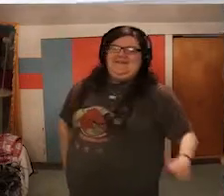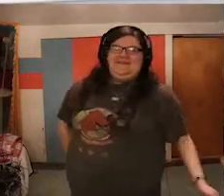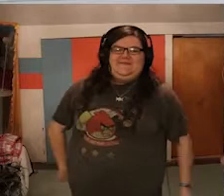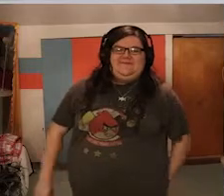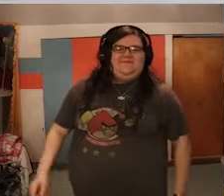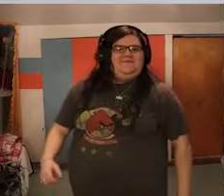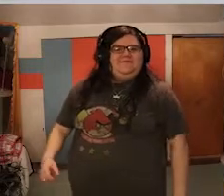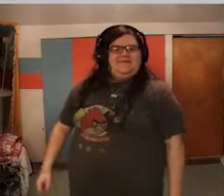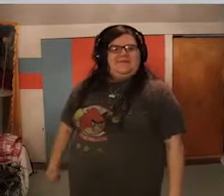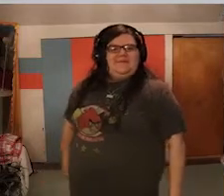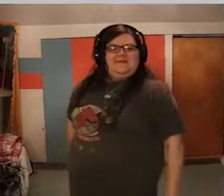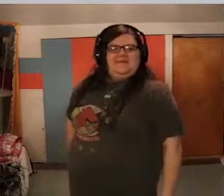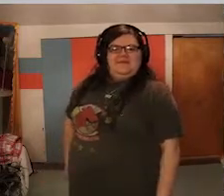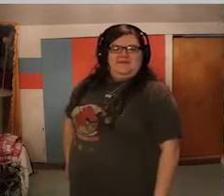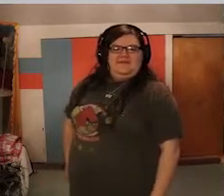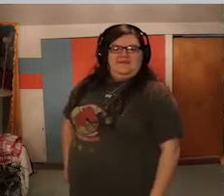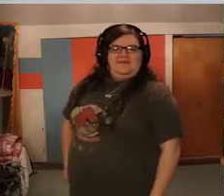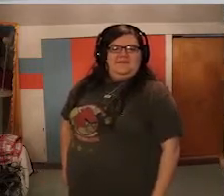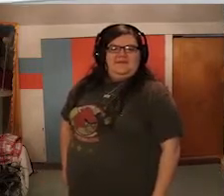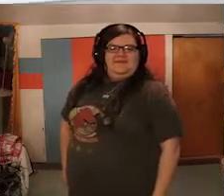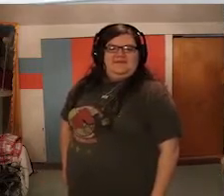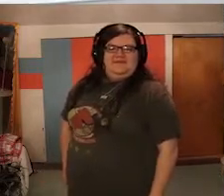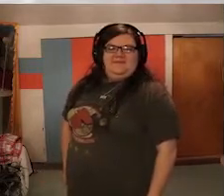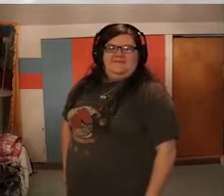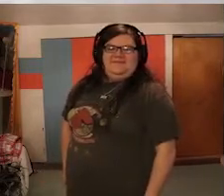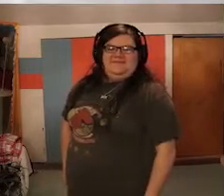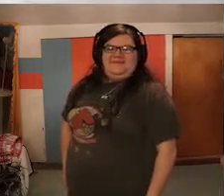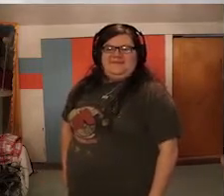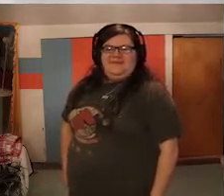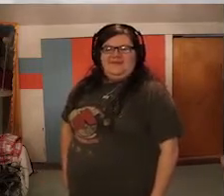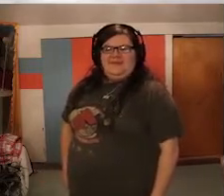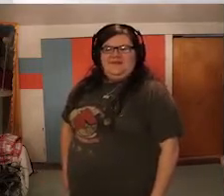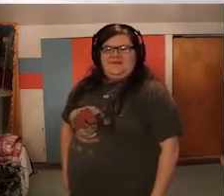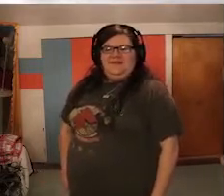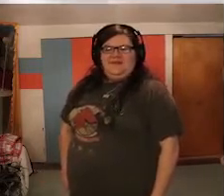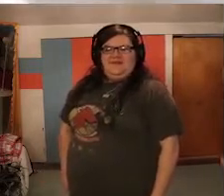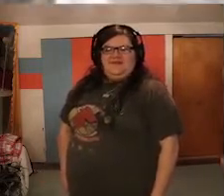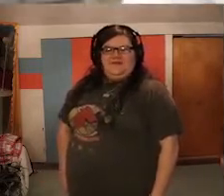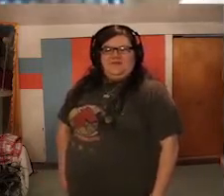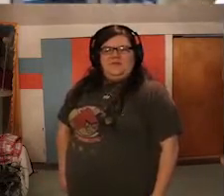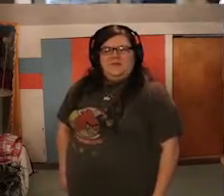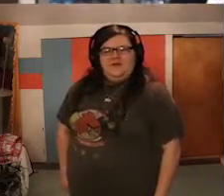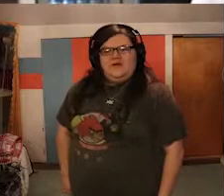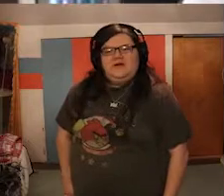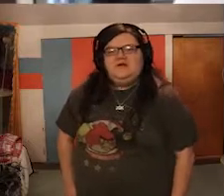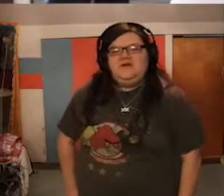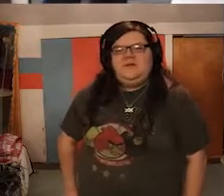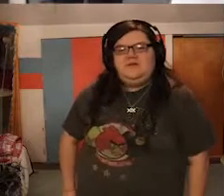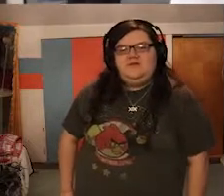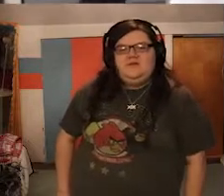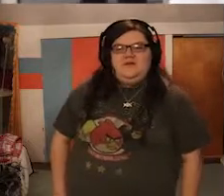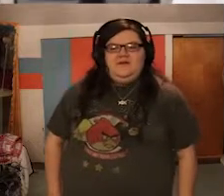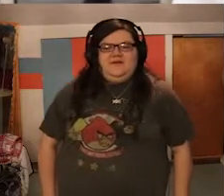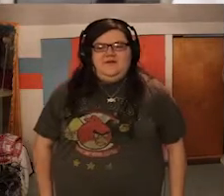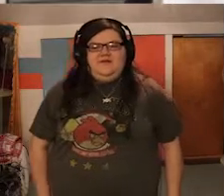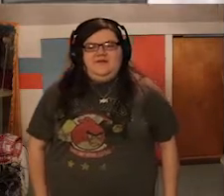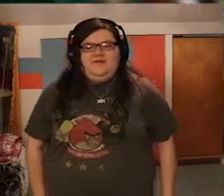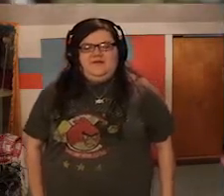senor. But I have to eat vegetarian when she eats it, so... Do a firm test. What, do I want them to be firm or not? What? I don't